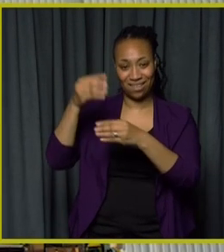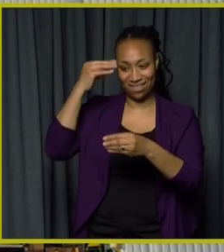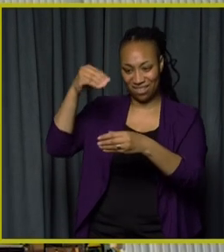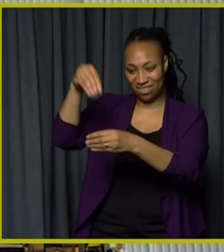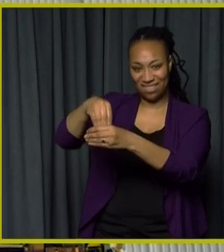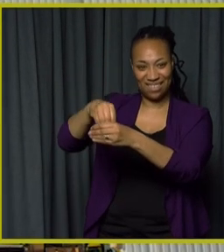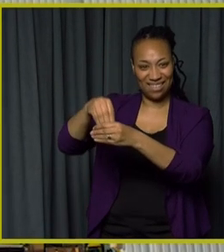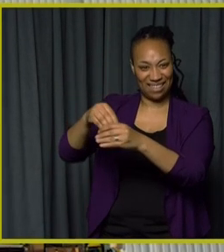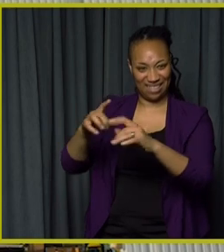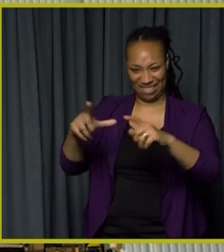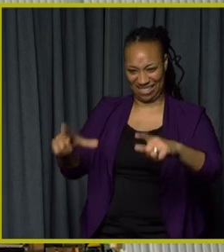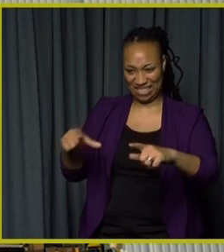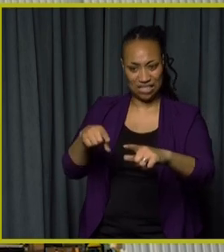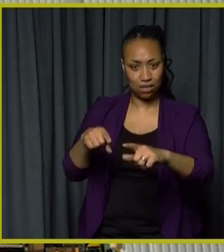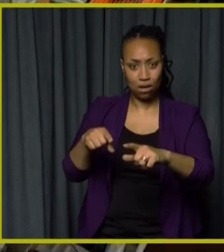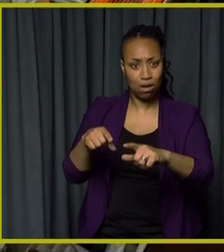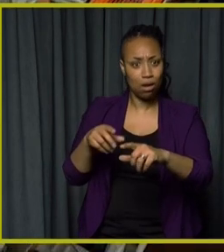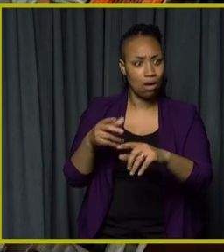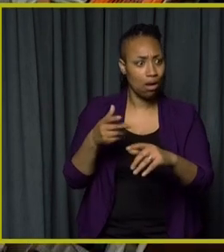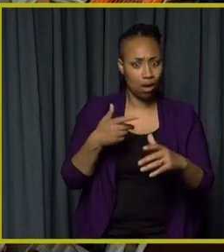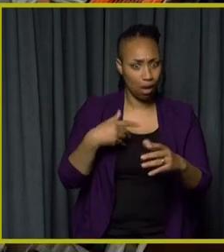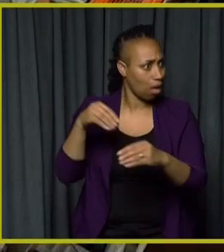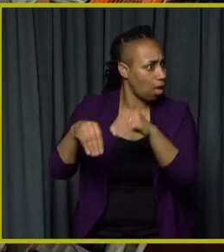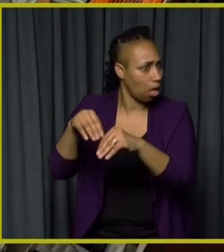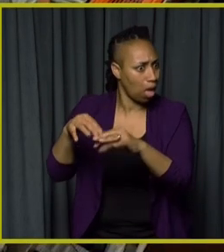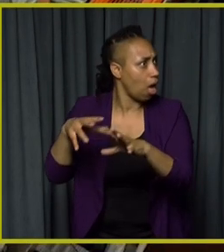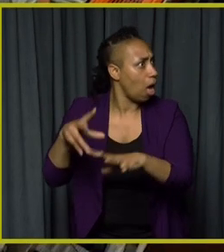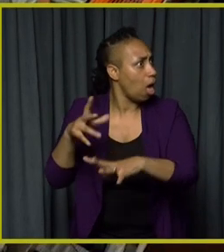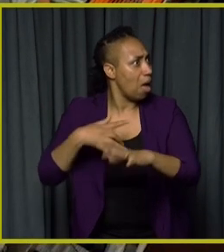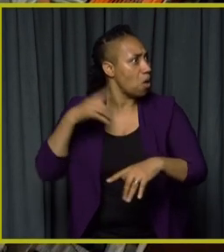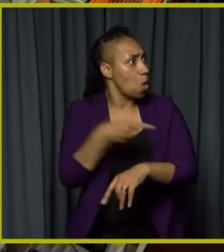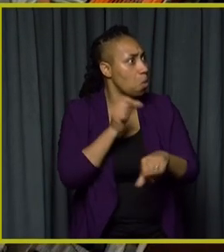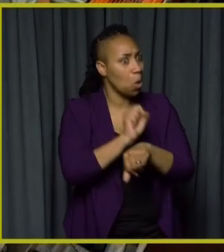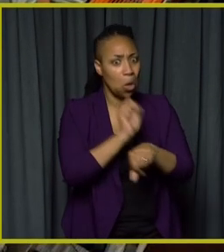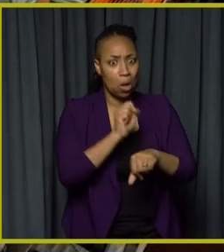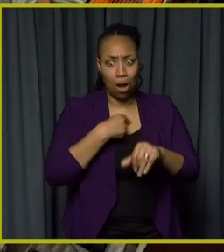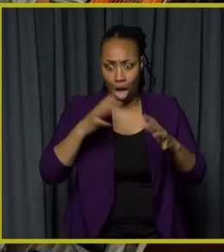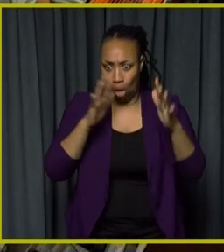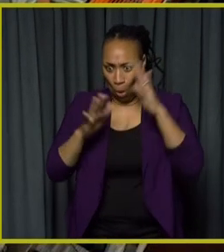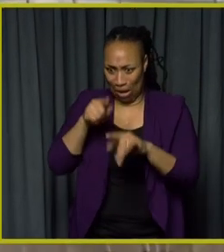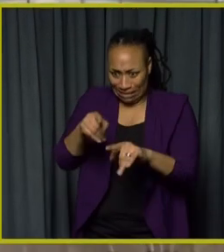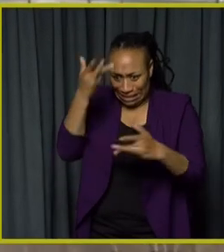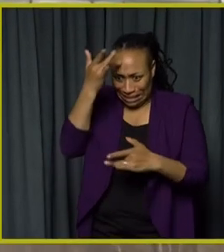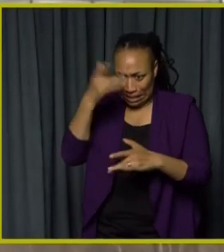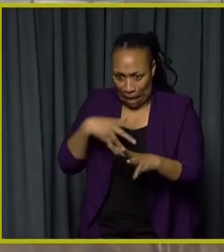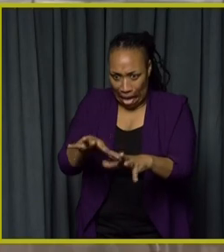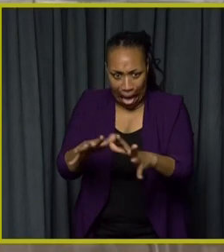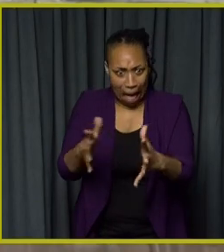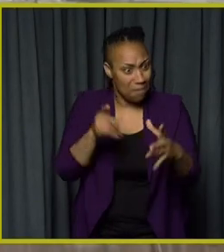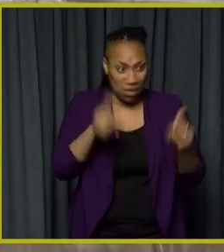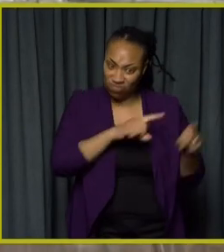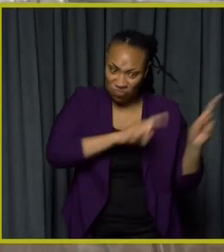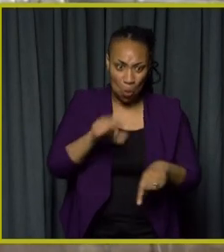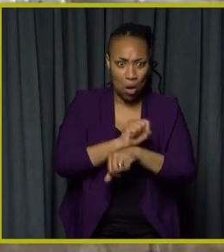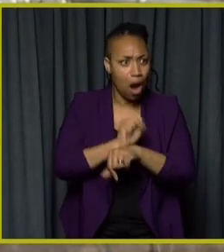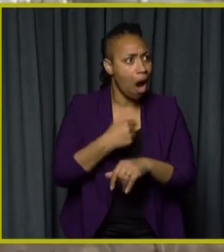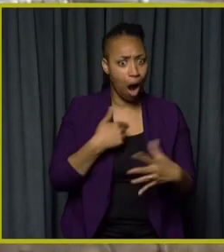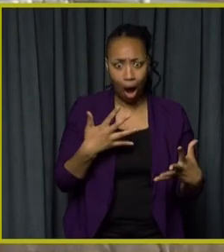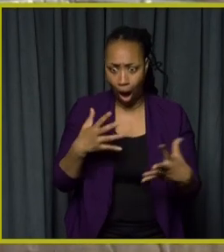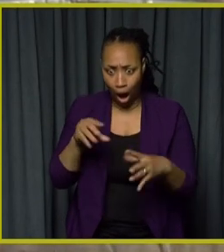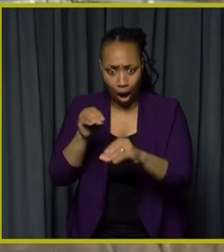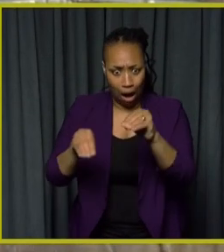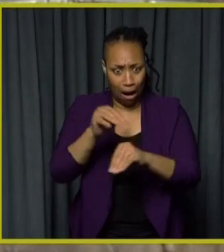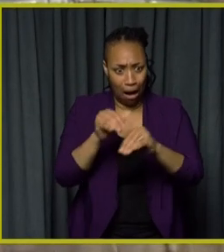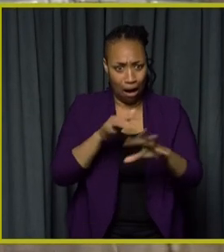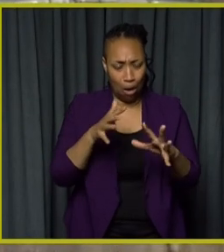How inhumane and how violent is that? This Sioux Falls, South Dakota pork processing plant linked to